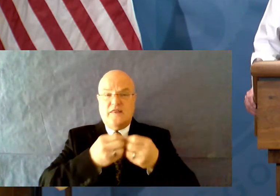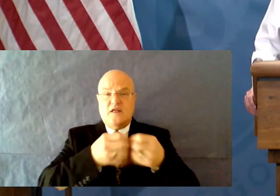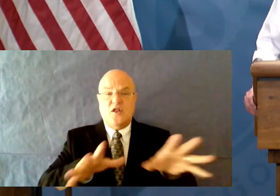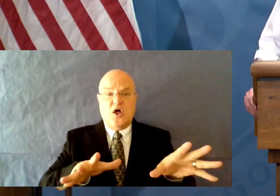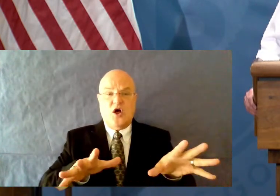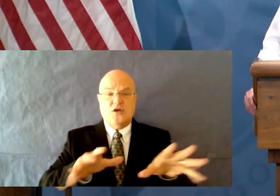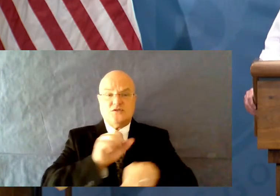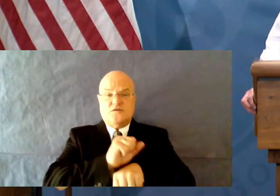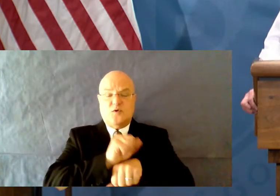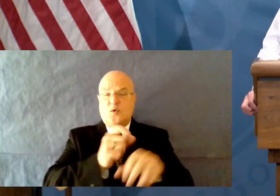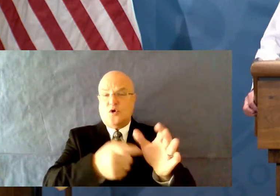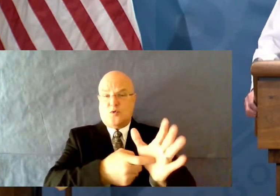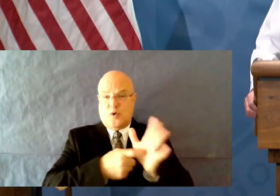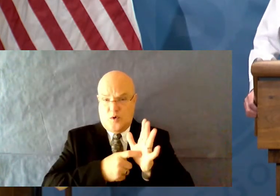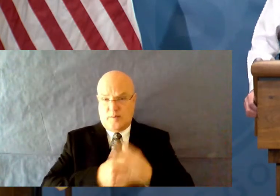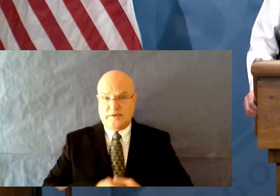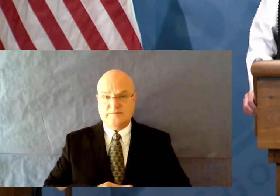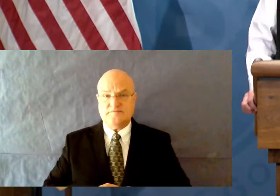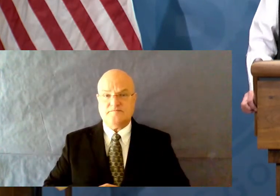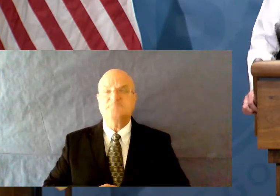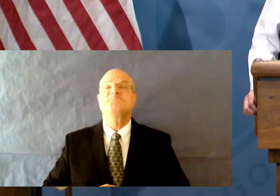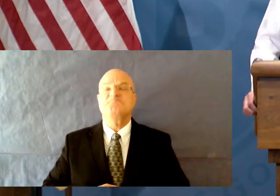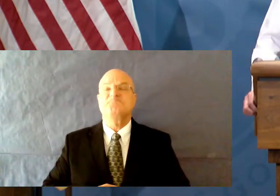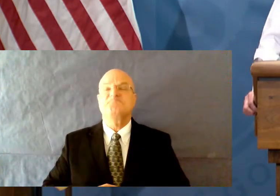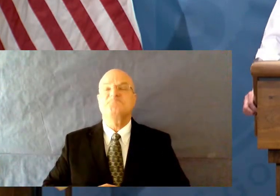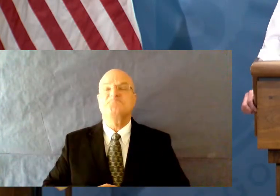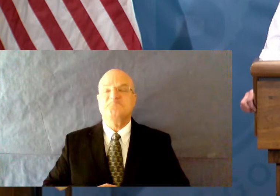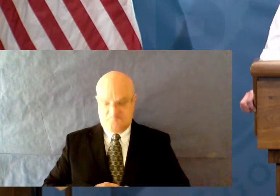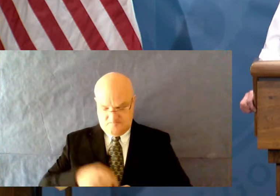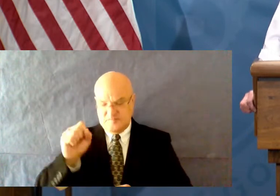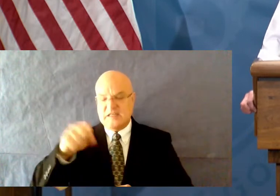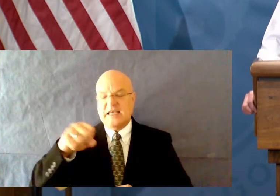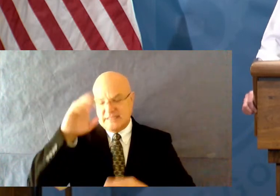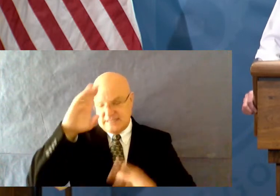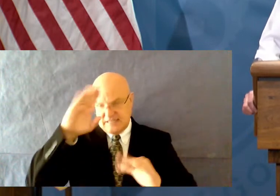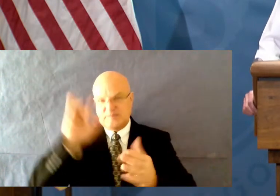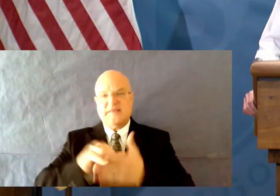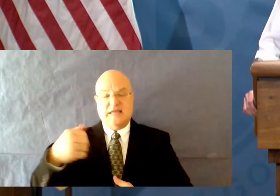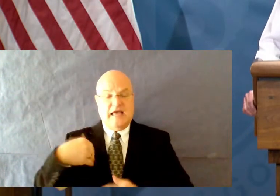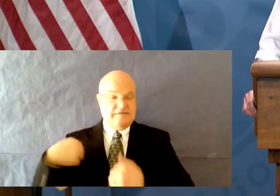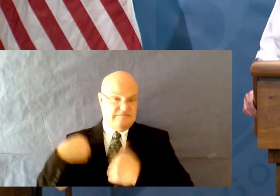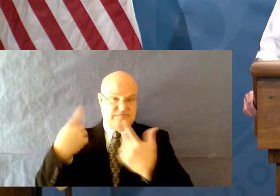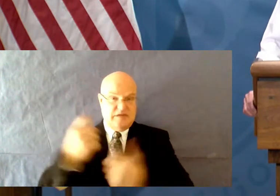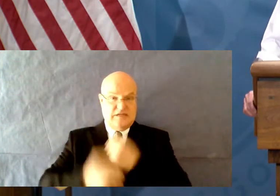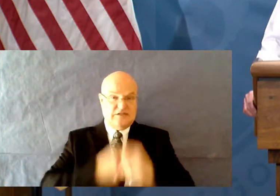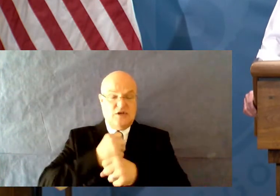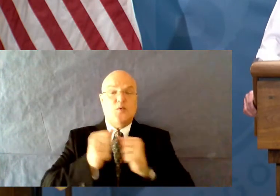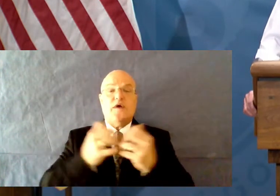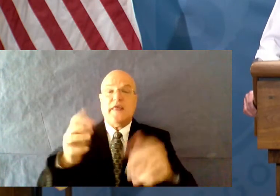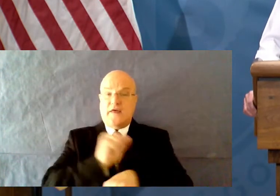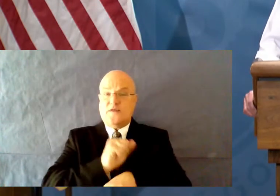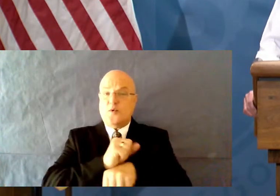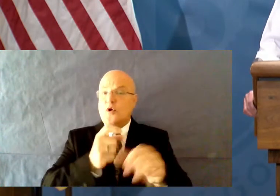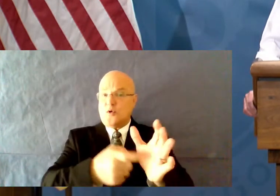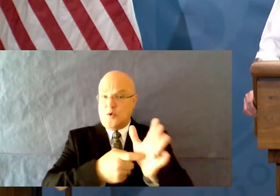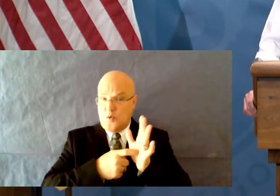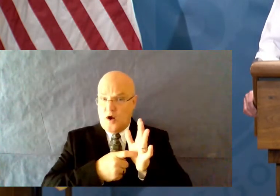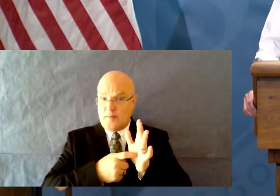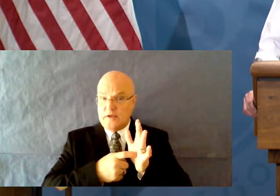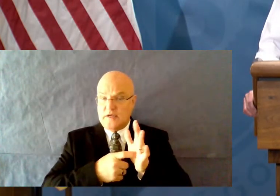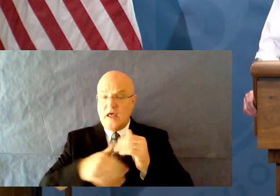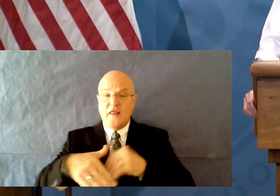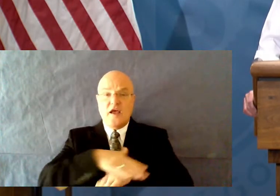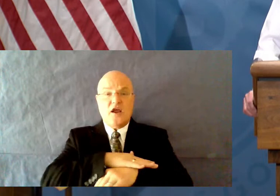work requirements. Yes, I expect that. I mean, just as it has over the last year without the work requirement, the coverage